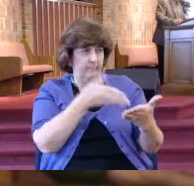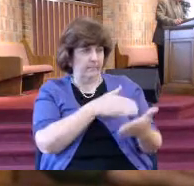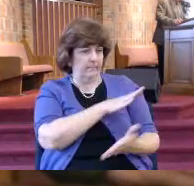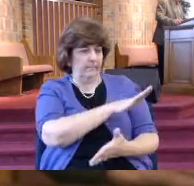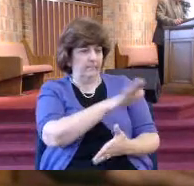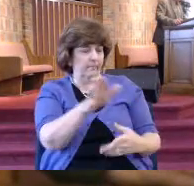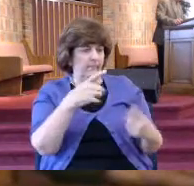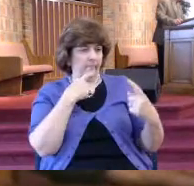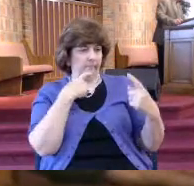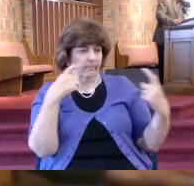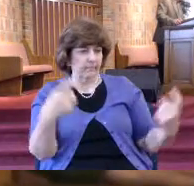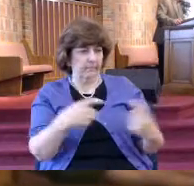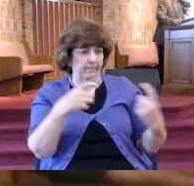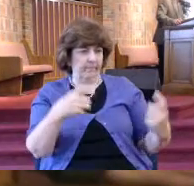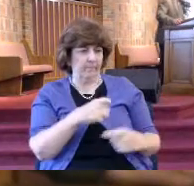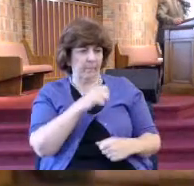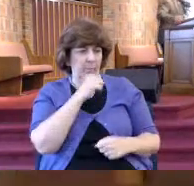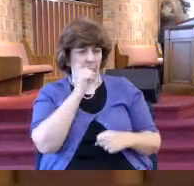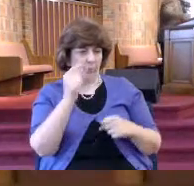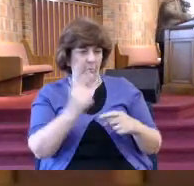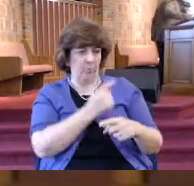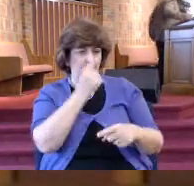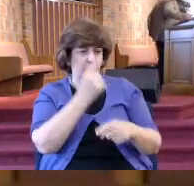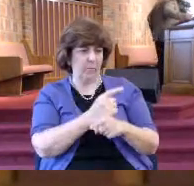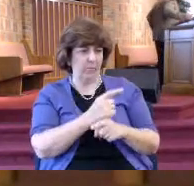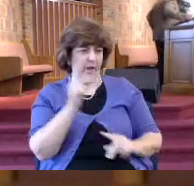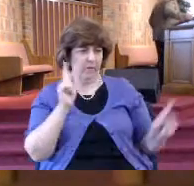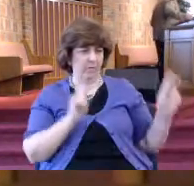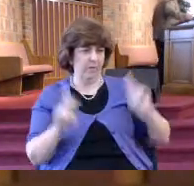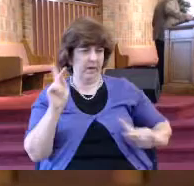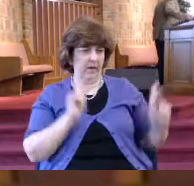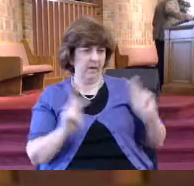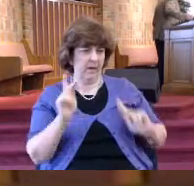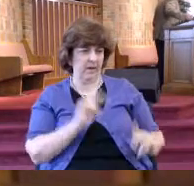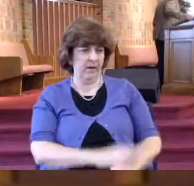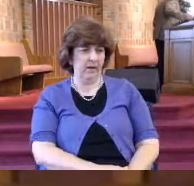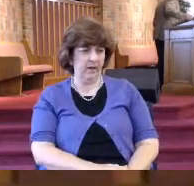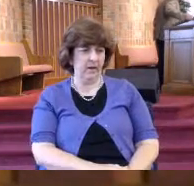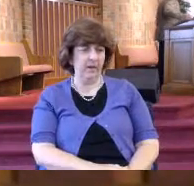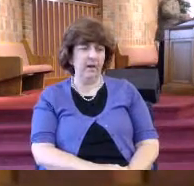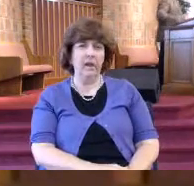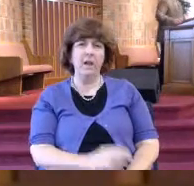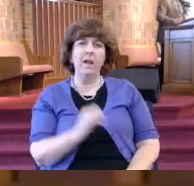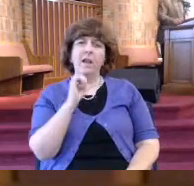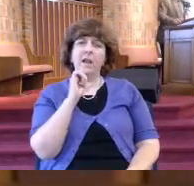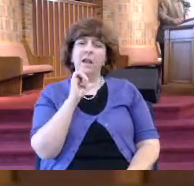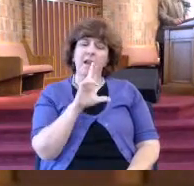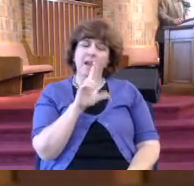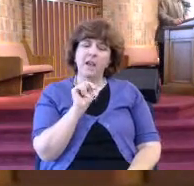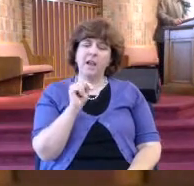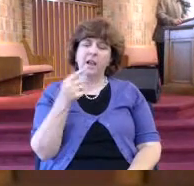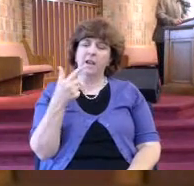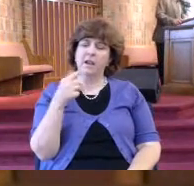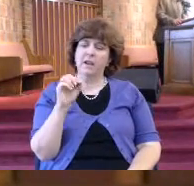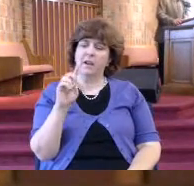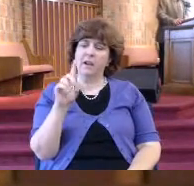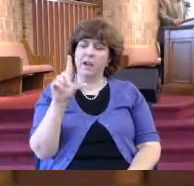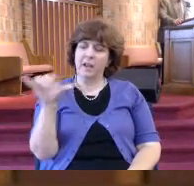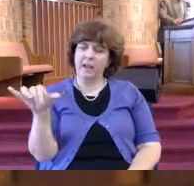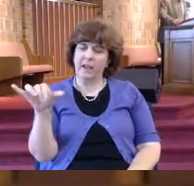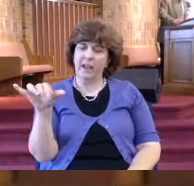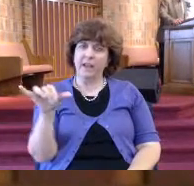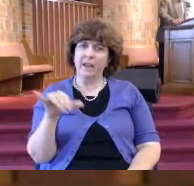and unrighteousness of men. What does it mean to be ungodly and unrighteous? It means